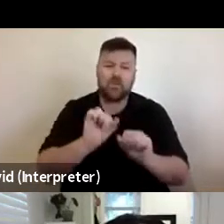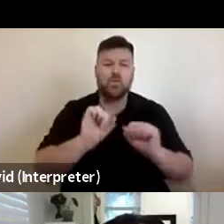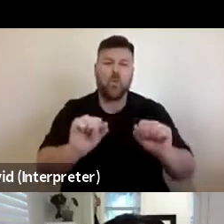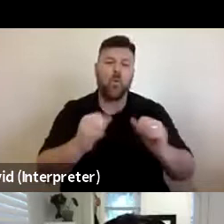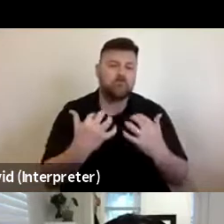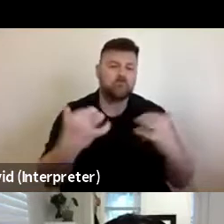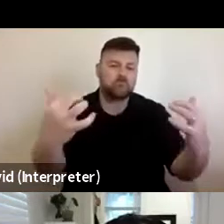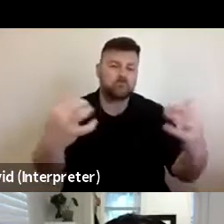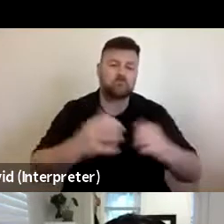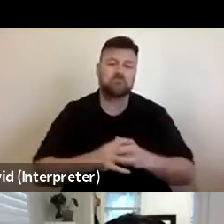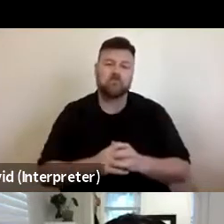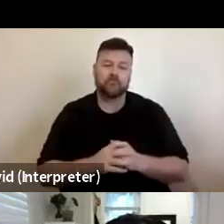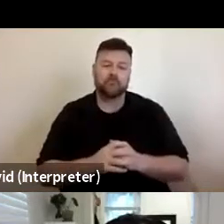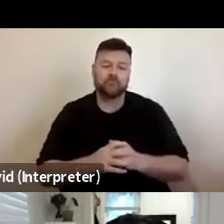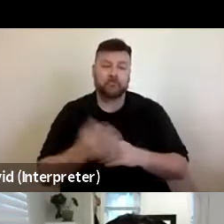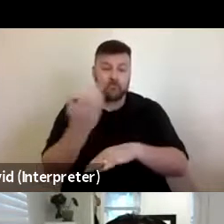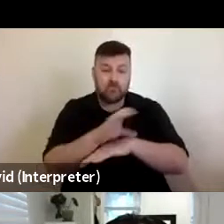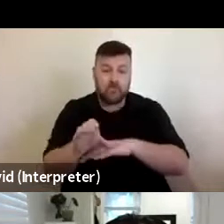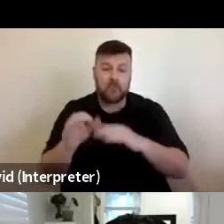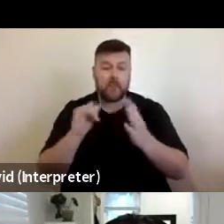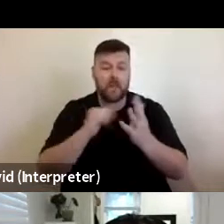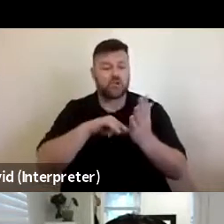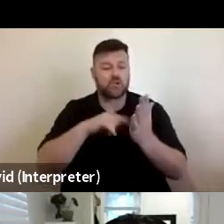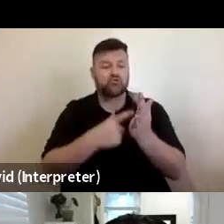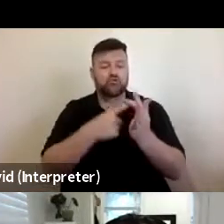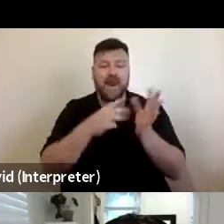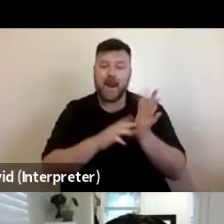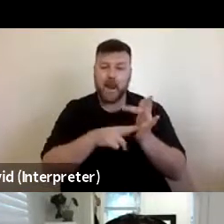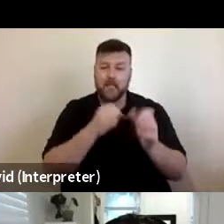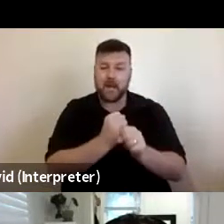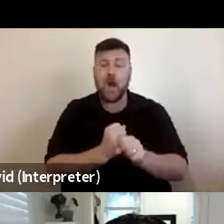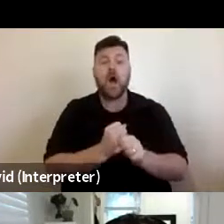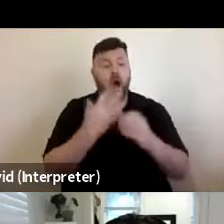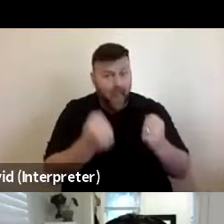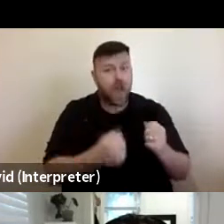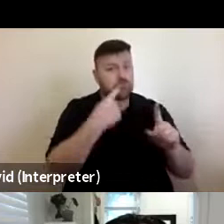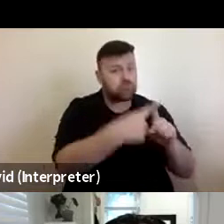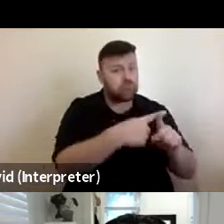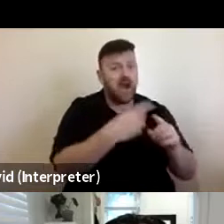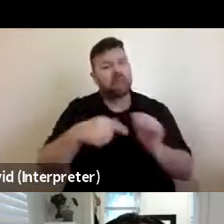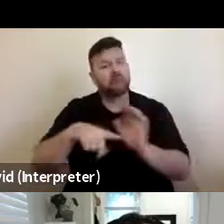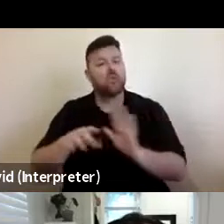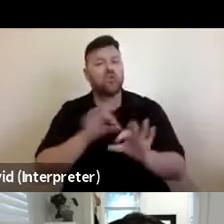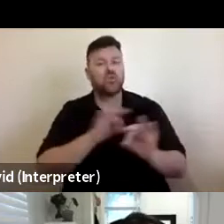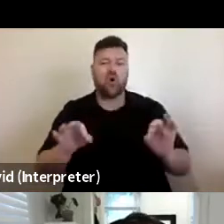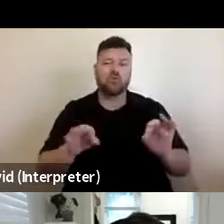The streaming, as everyone knows, has been very hit and miss from a production point of view. I don't think